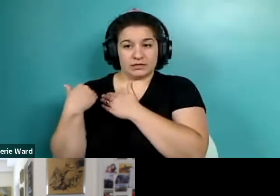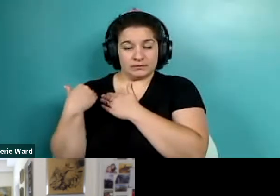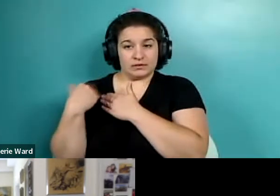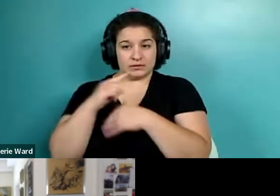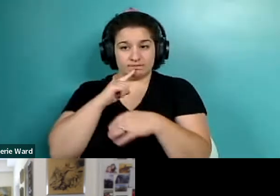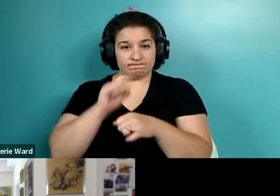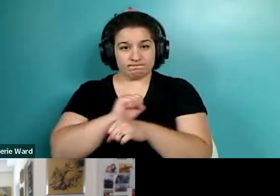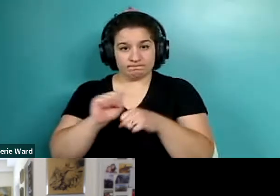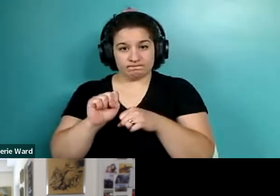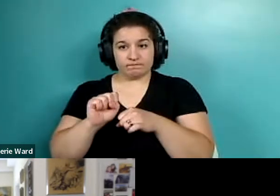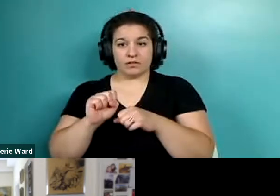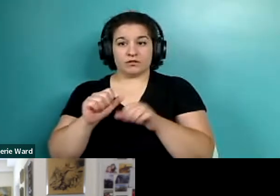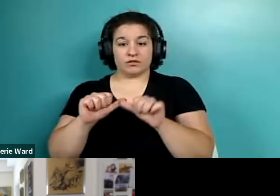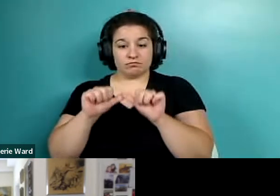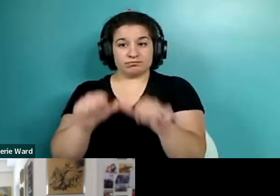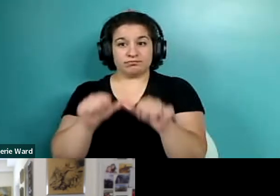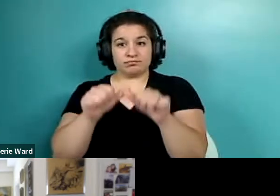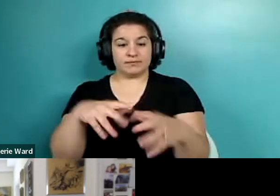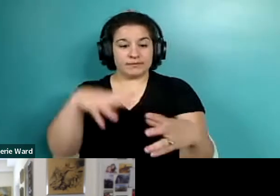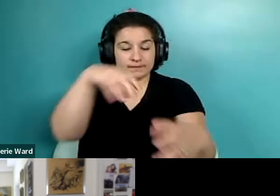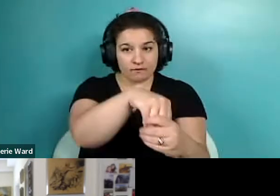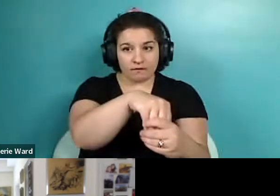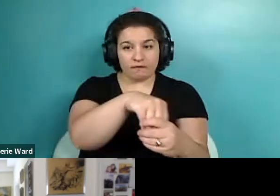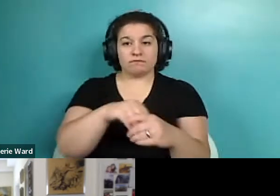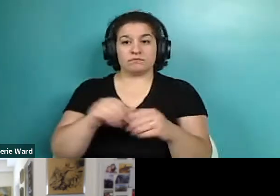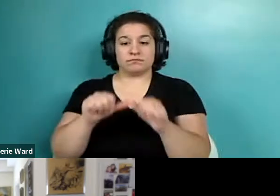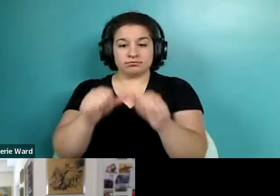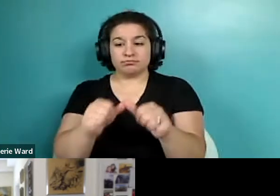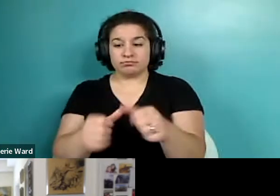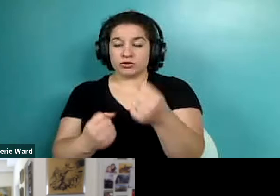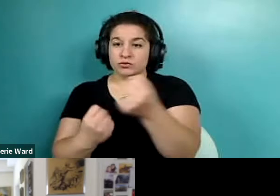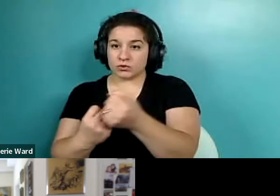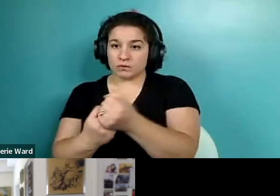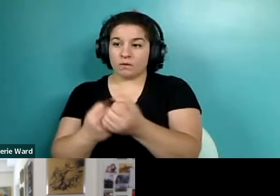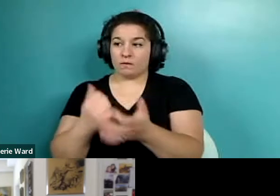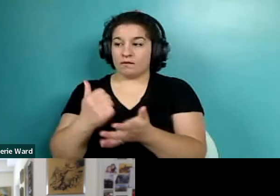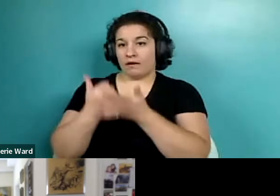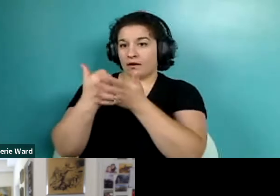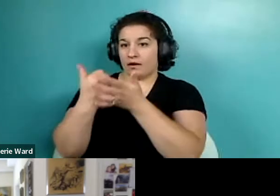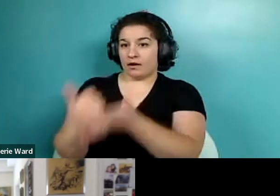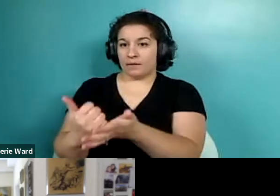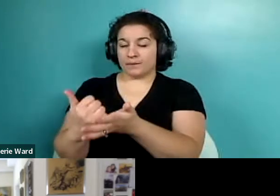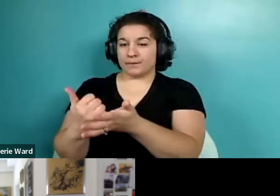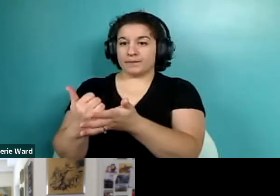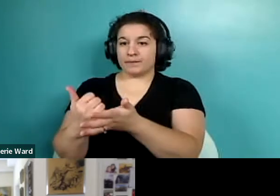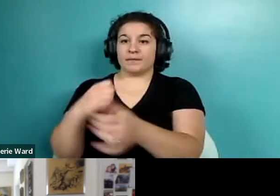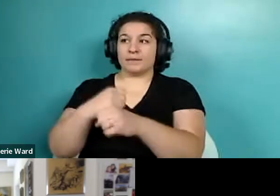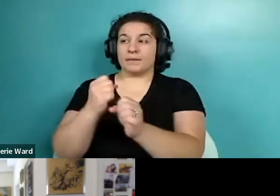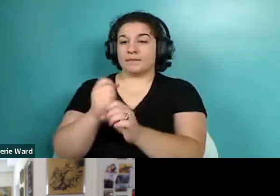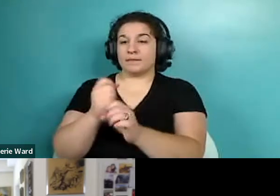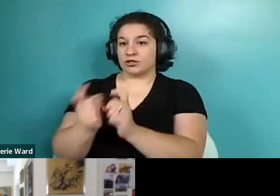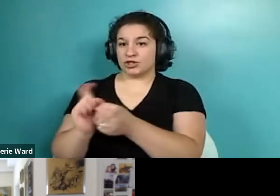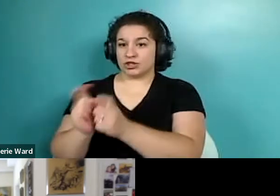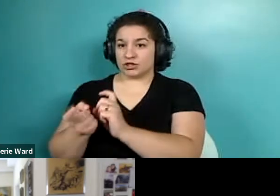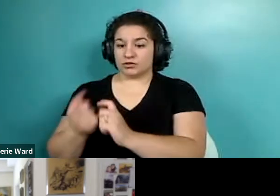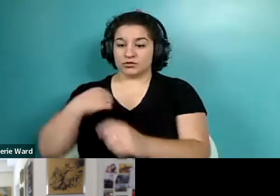continue to be engaged and give people support and help really navigate changes that we believe